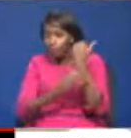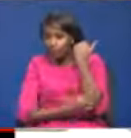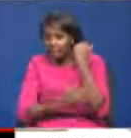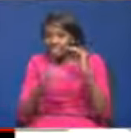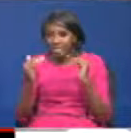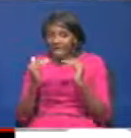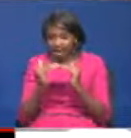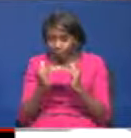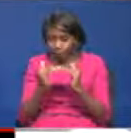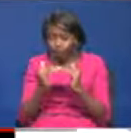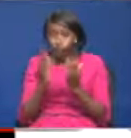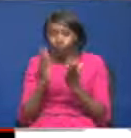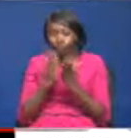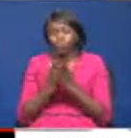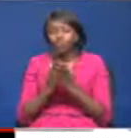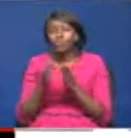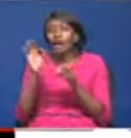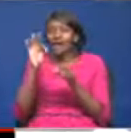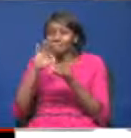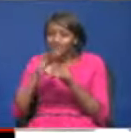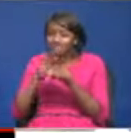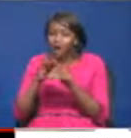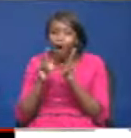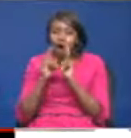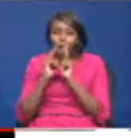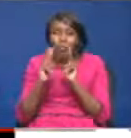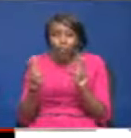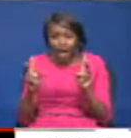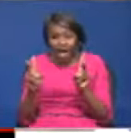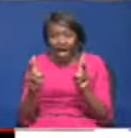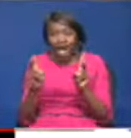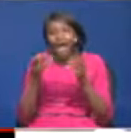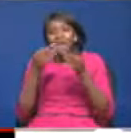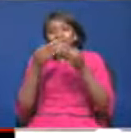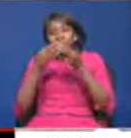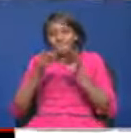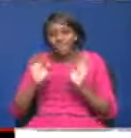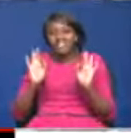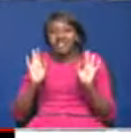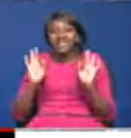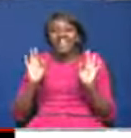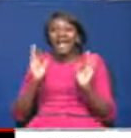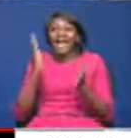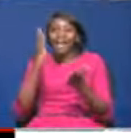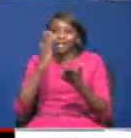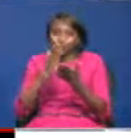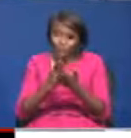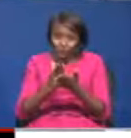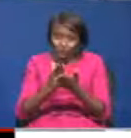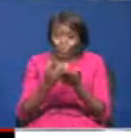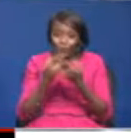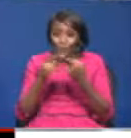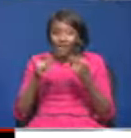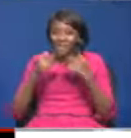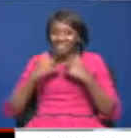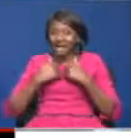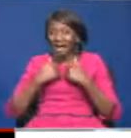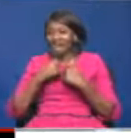Tunataka uchaguzi wa amani, tunataka uchaguzi huru, na tunataka uchaguzi wa kweli. Mumeambiwa ya